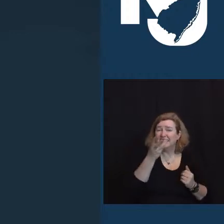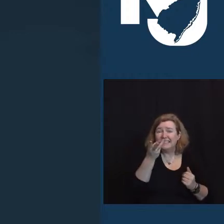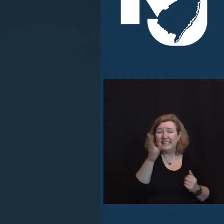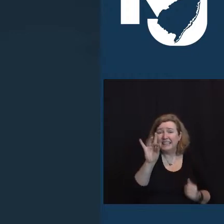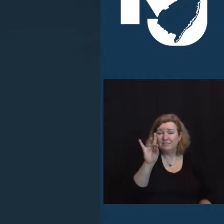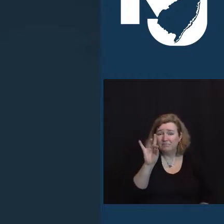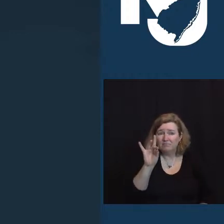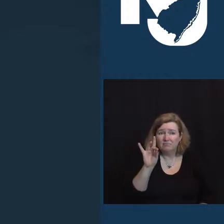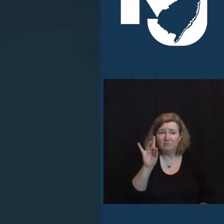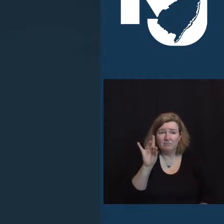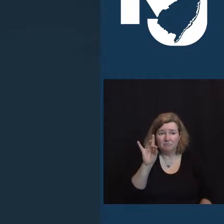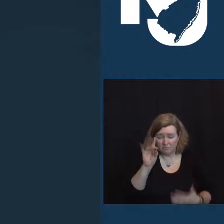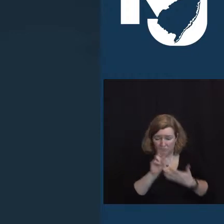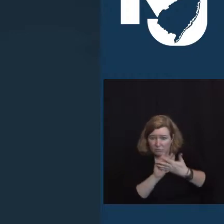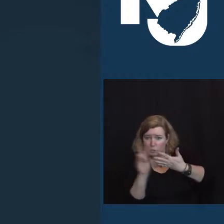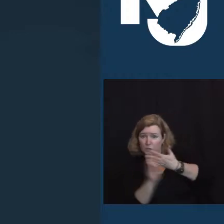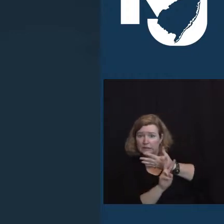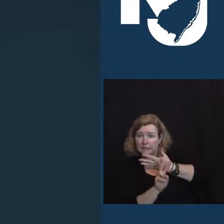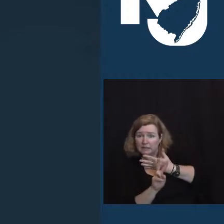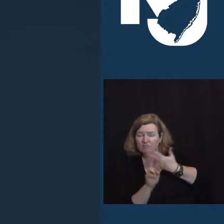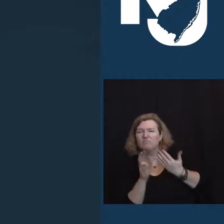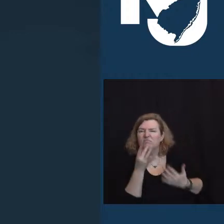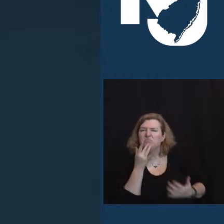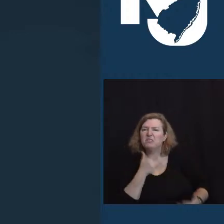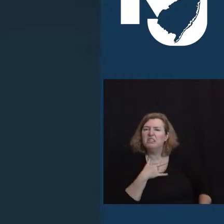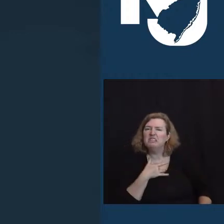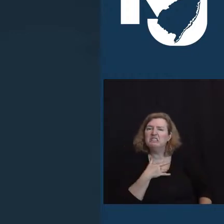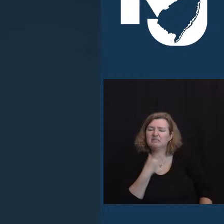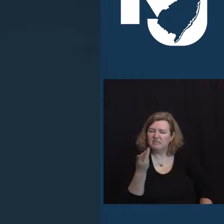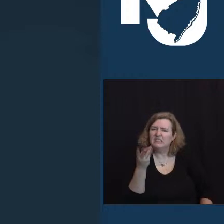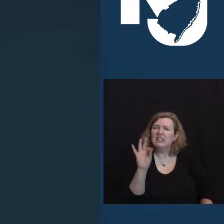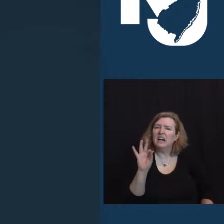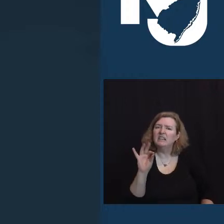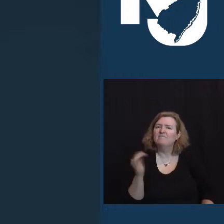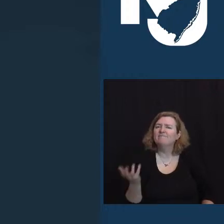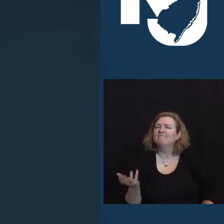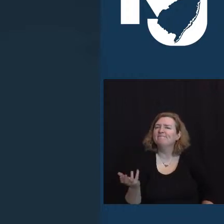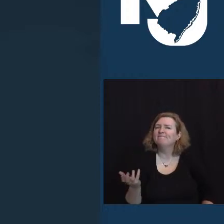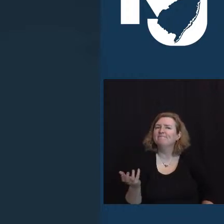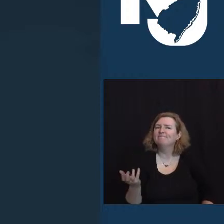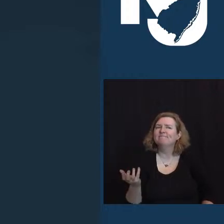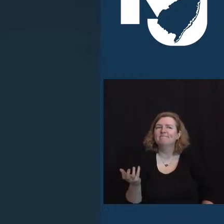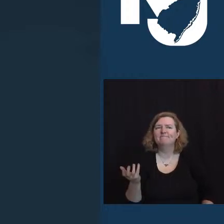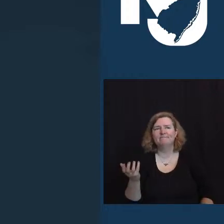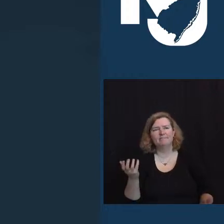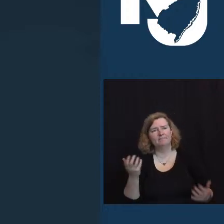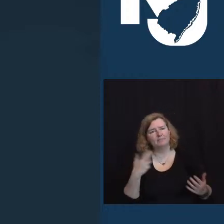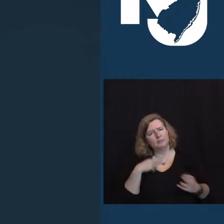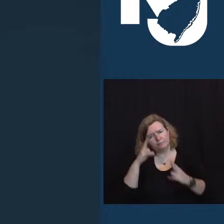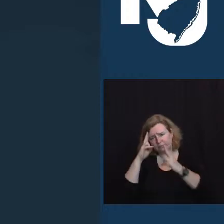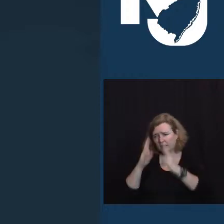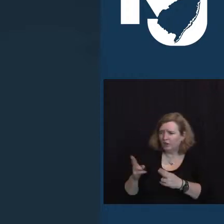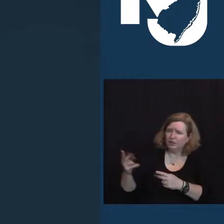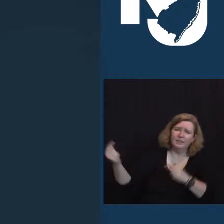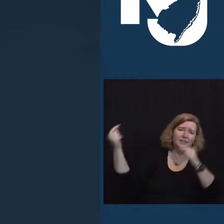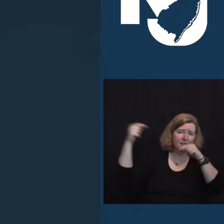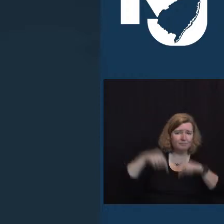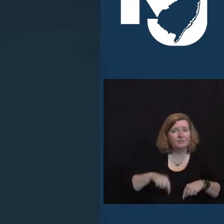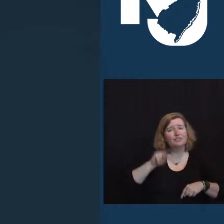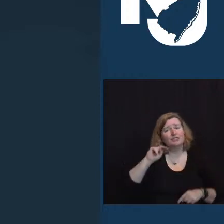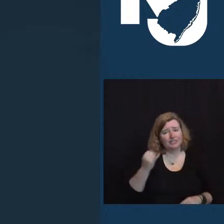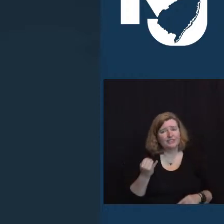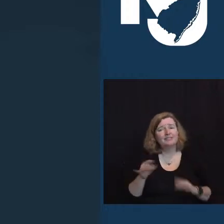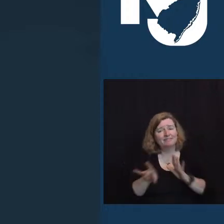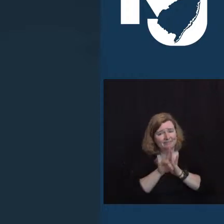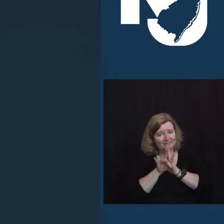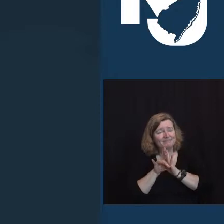been his 69th birthday. We are honored that Janusz chose to make his home in New Jersey. May God bless and watch over his memory